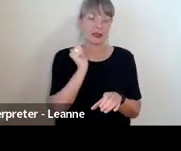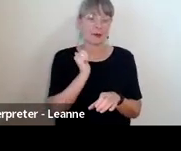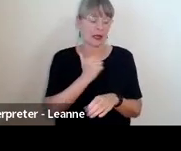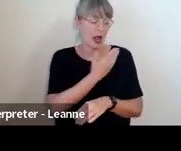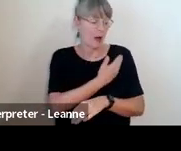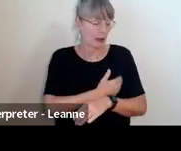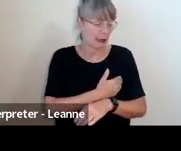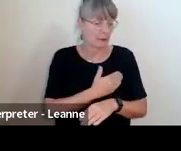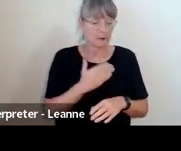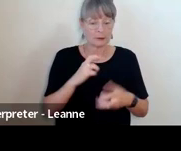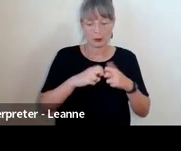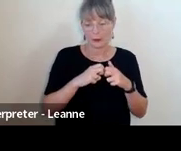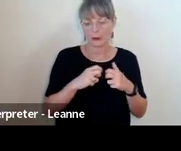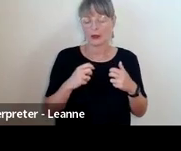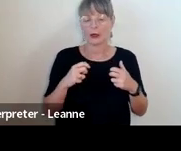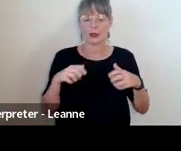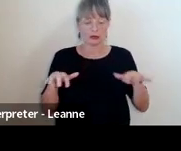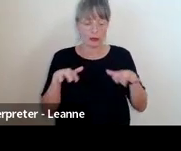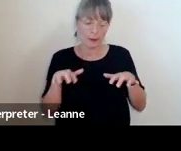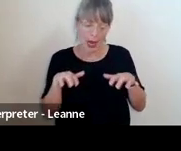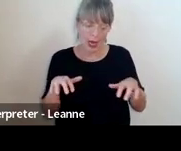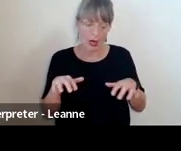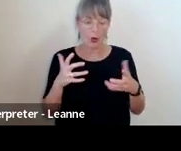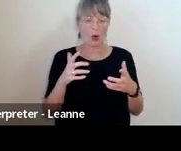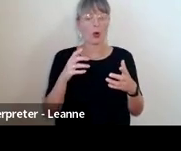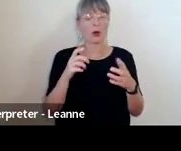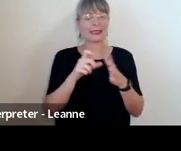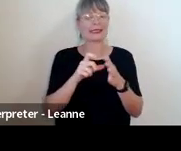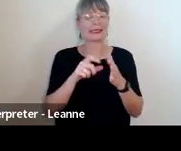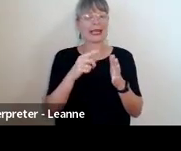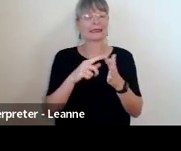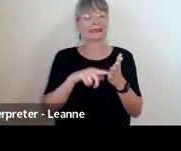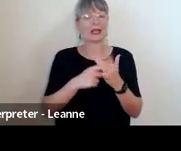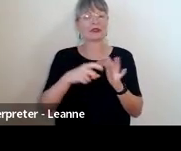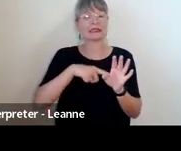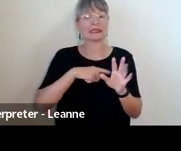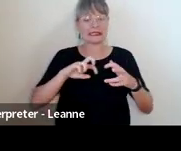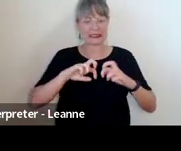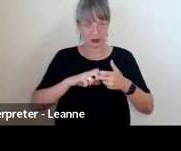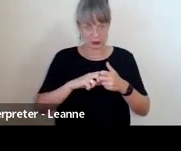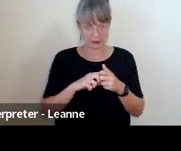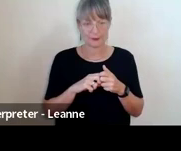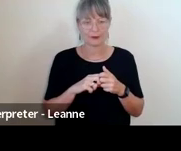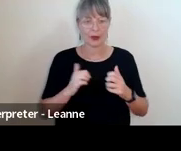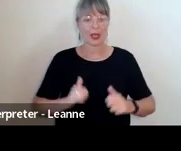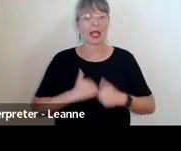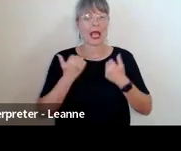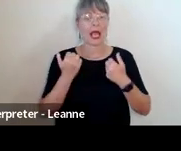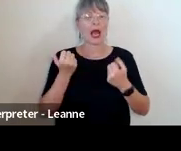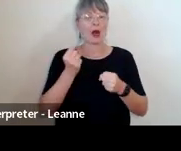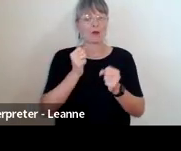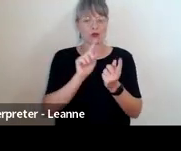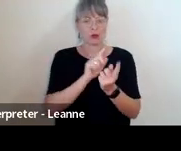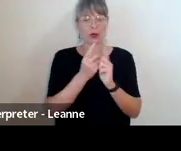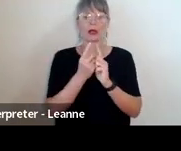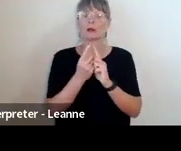strength, tremor, or dexterity issues. Our products were co-designed with the disability community, which